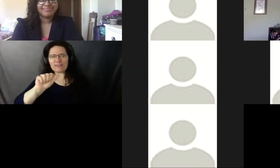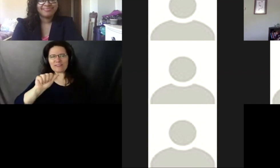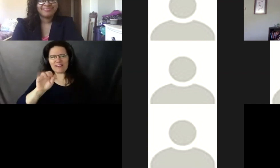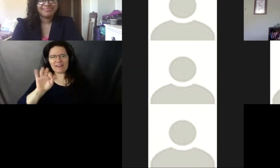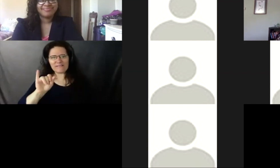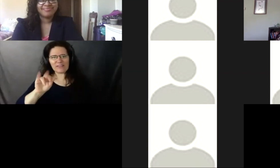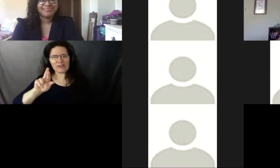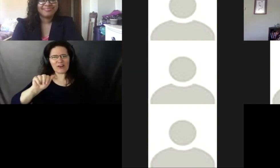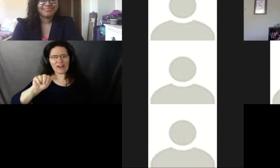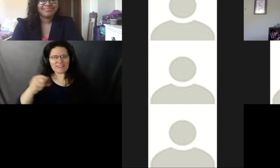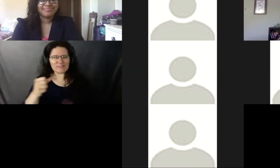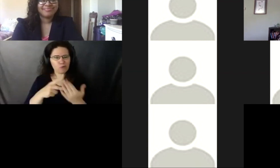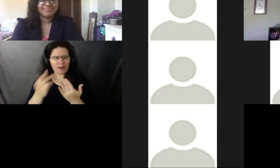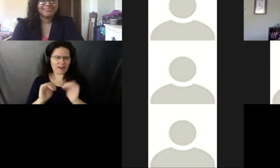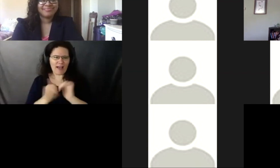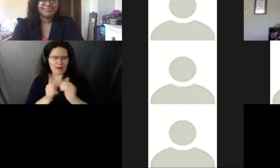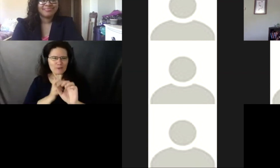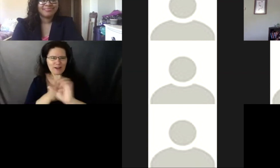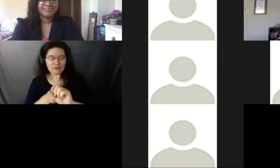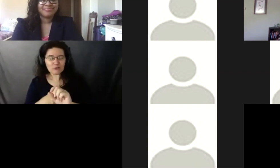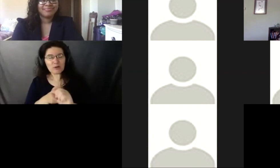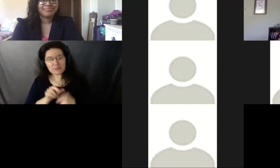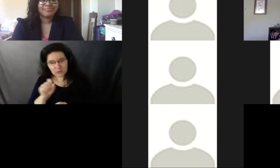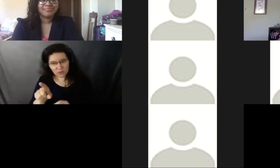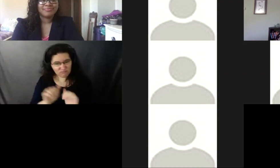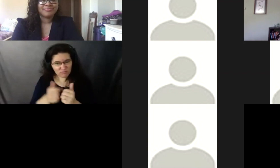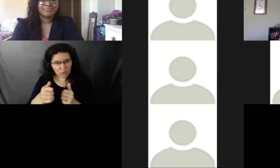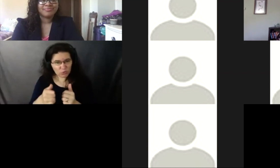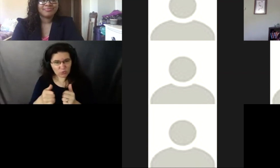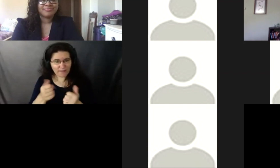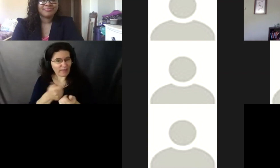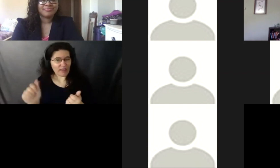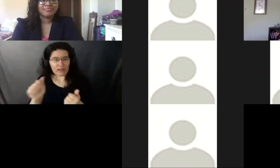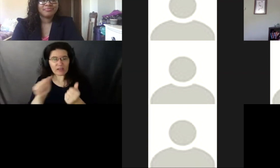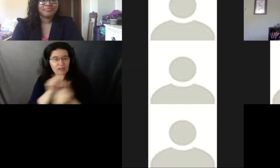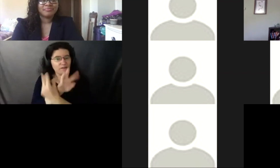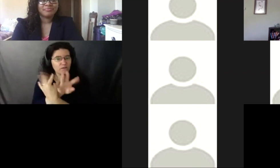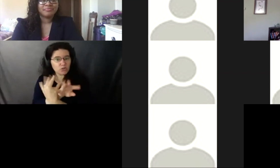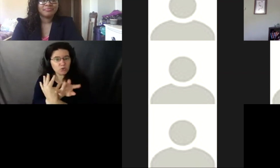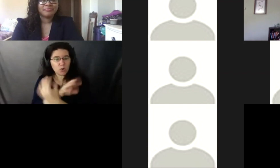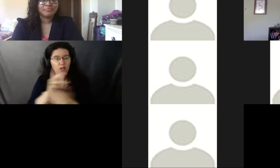can join you? Are you doing any virtual projects right now?